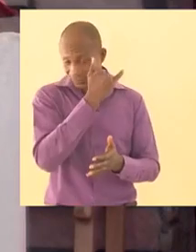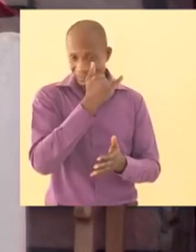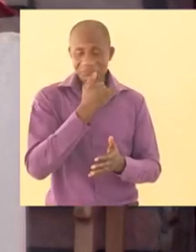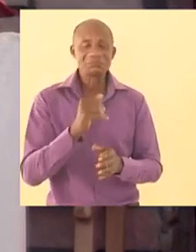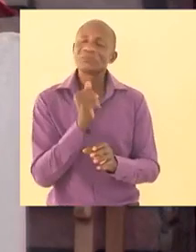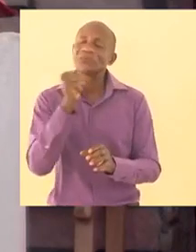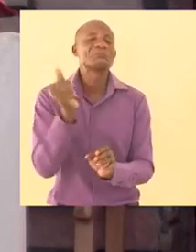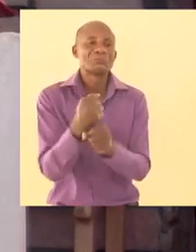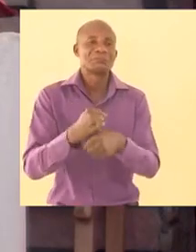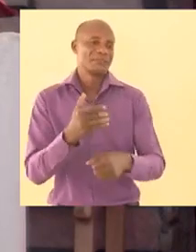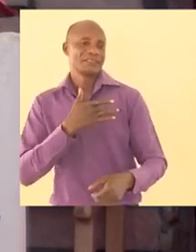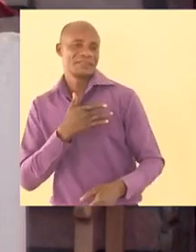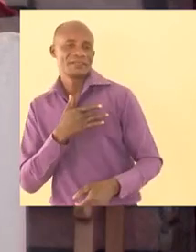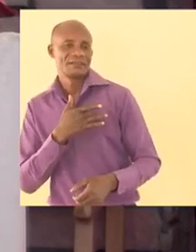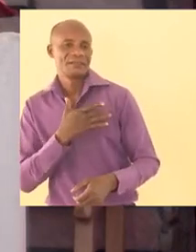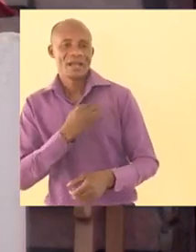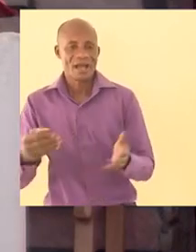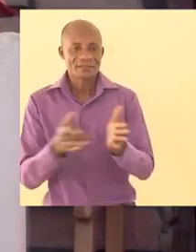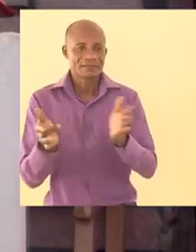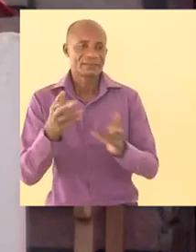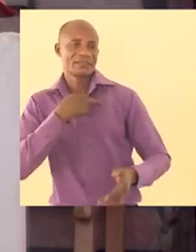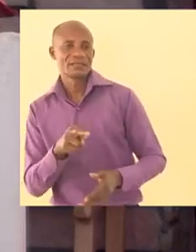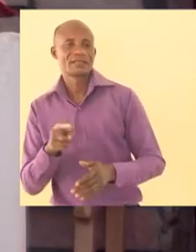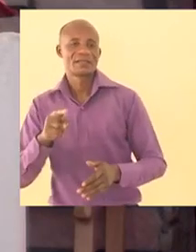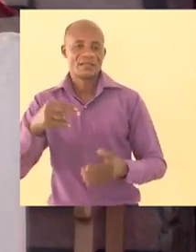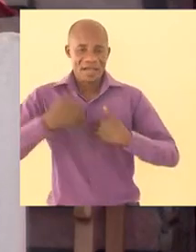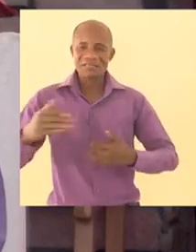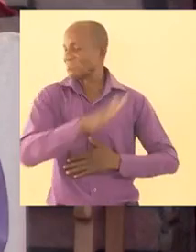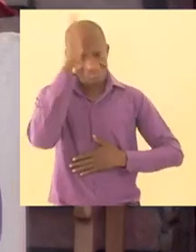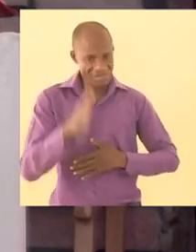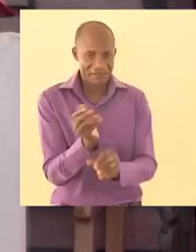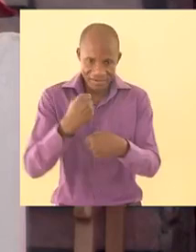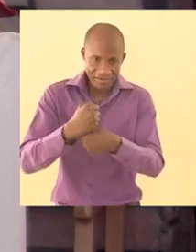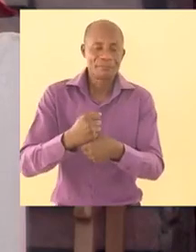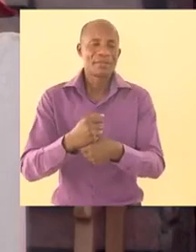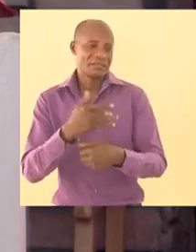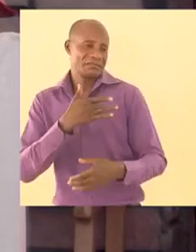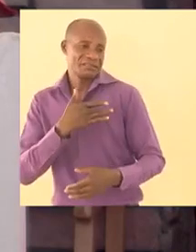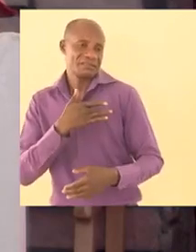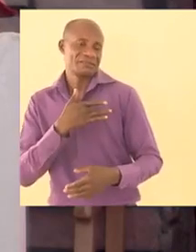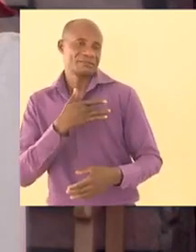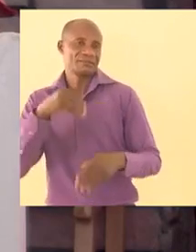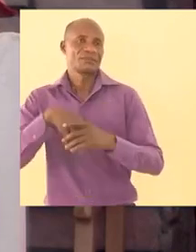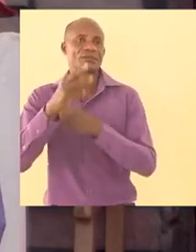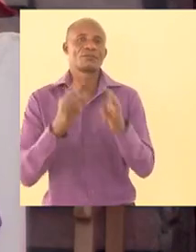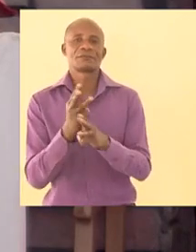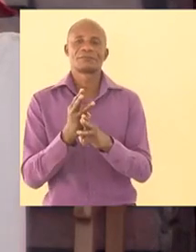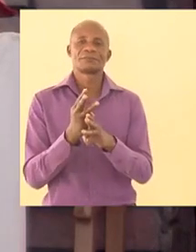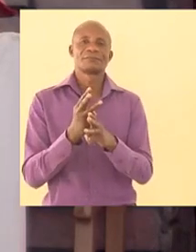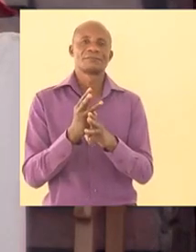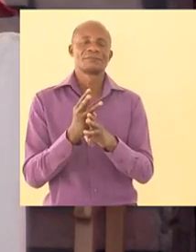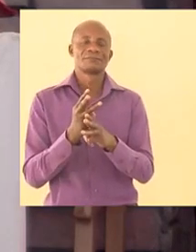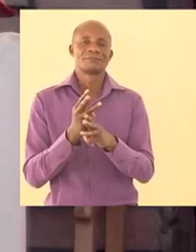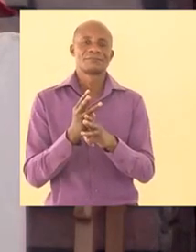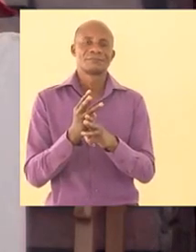make sense. Yes. And Christianity has never made sense along the parameters of the world. Christianity has never